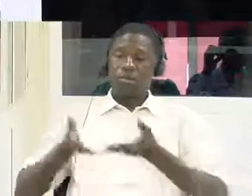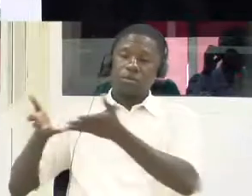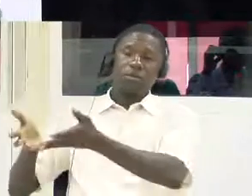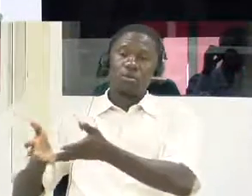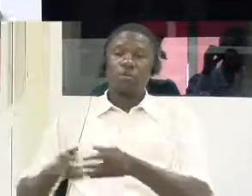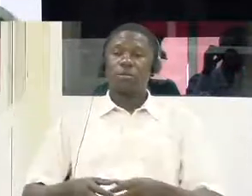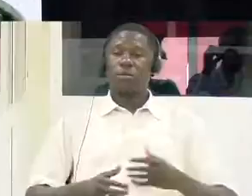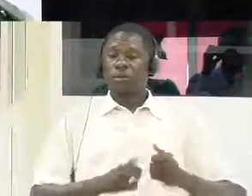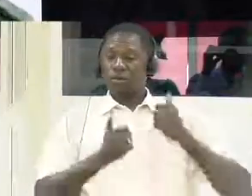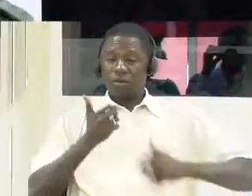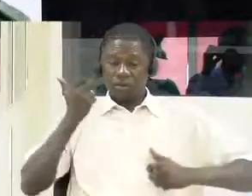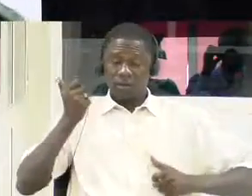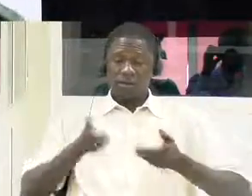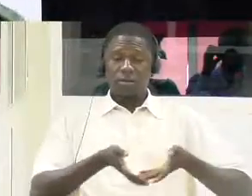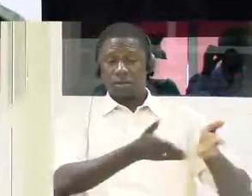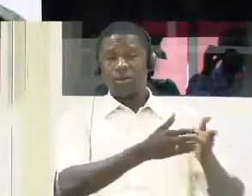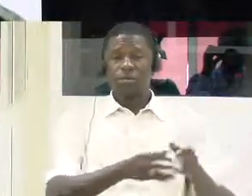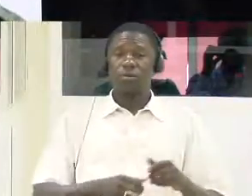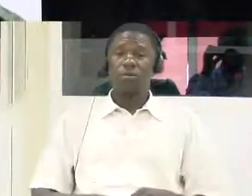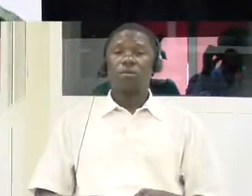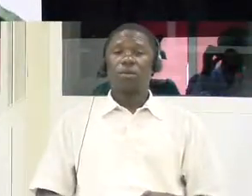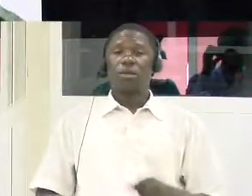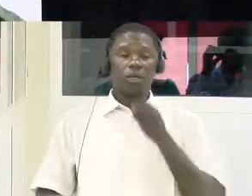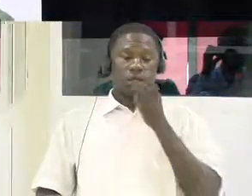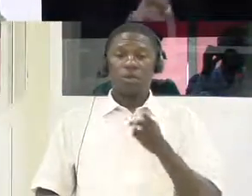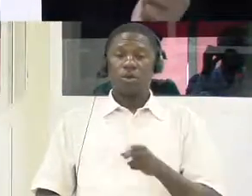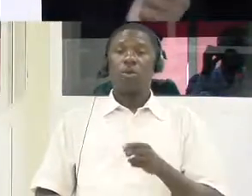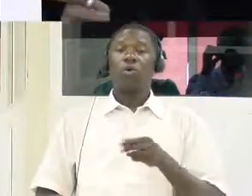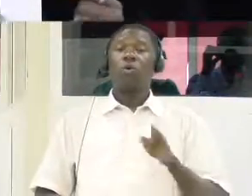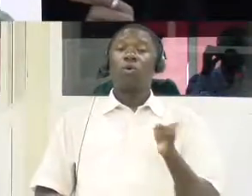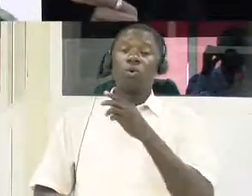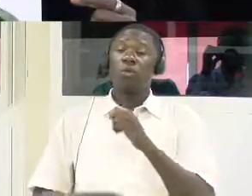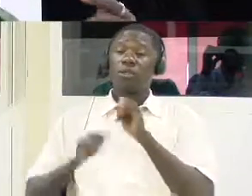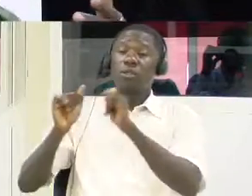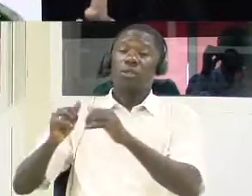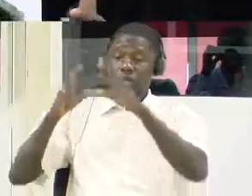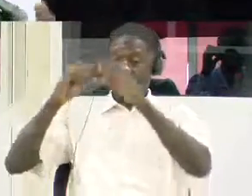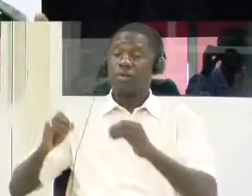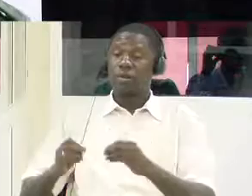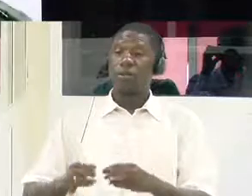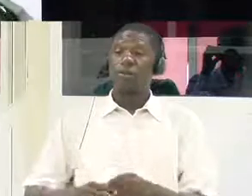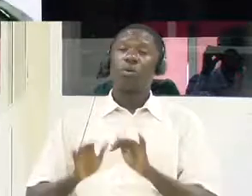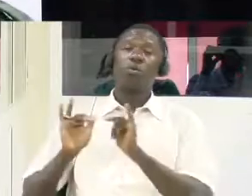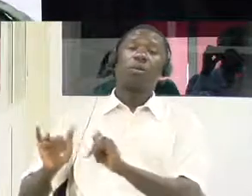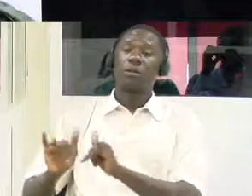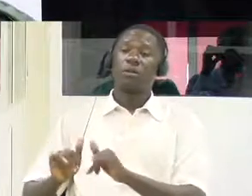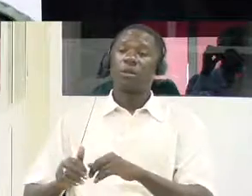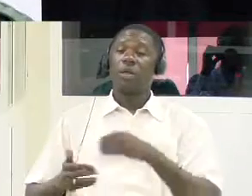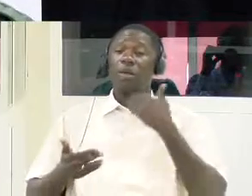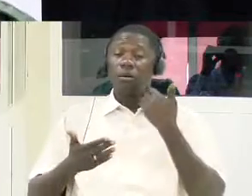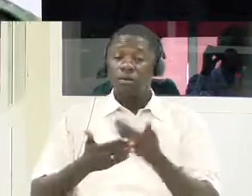I removed my rifle and I gave him. I said, go and sit in the office and wait. The moment we come out from the office, then bring my